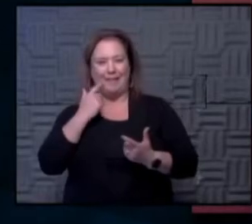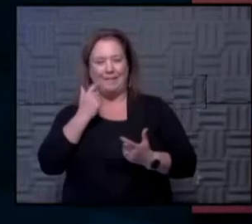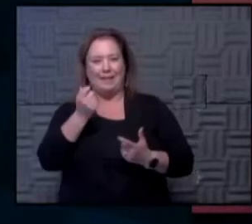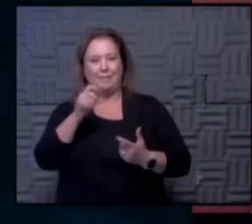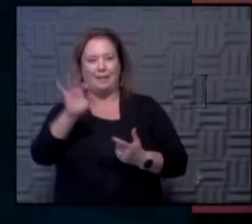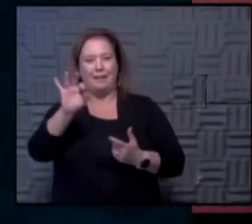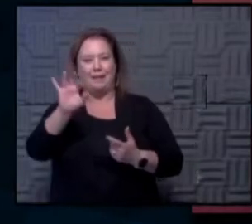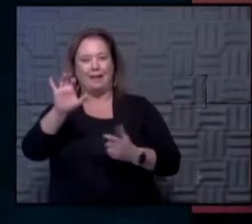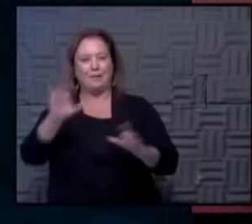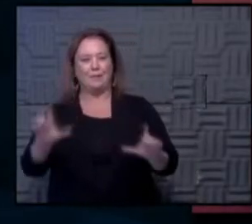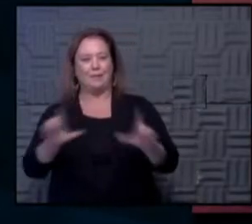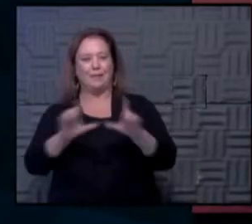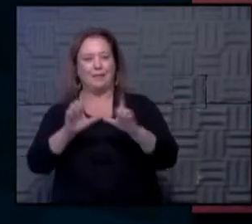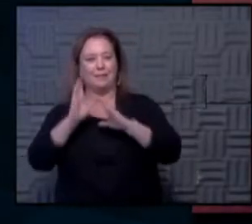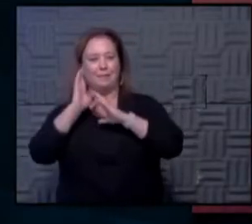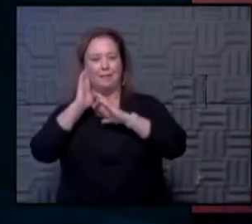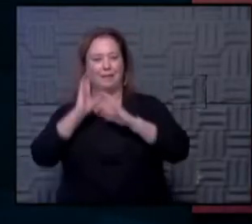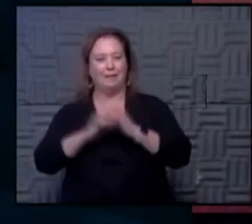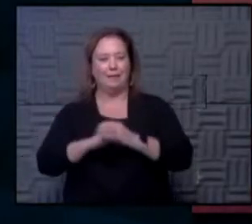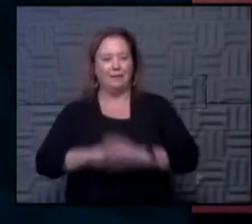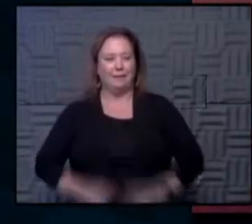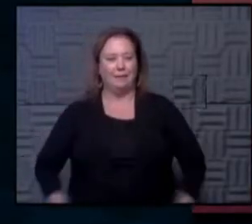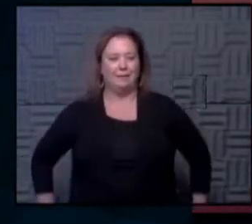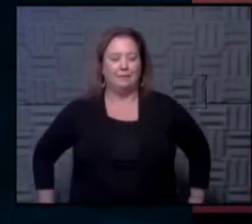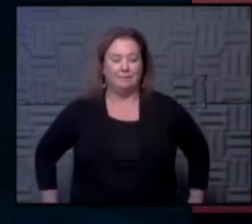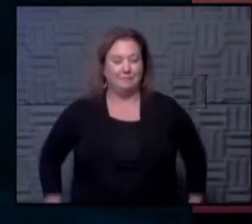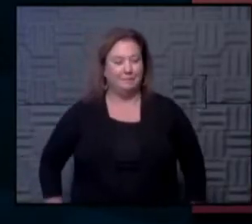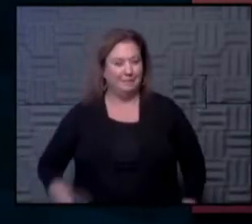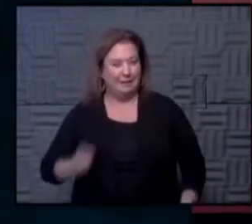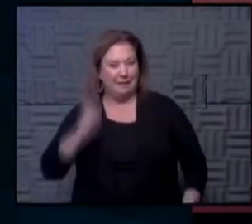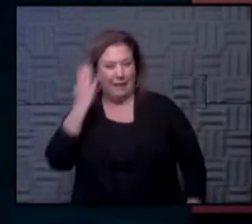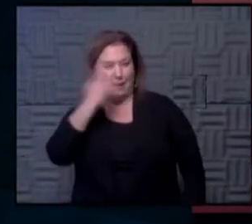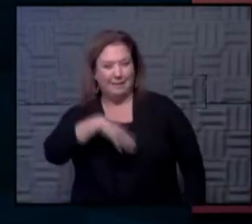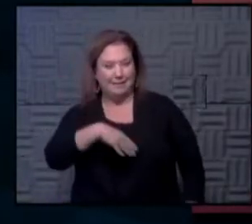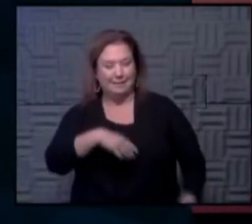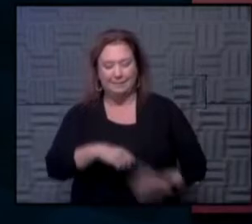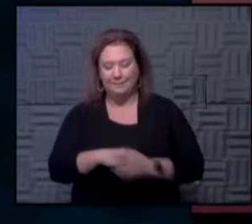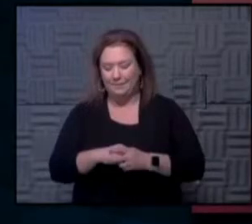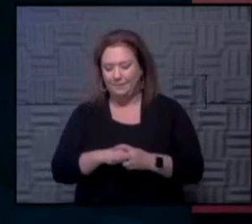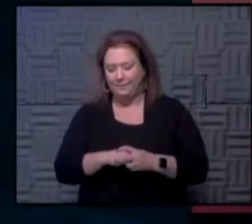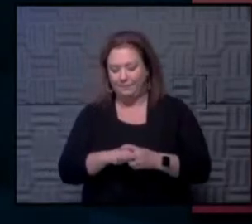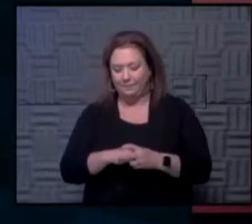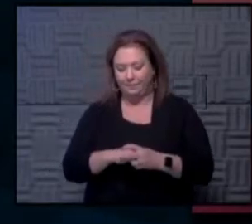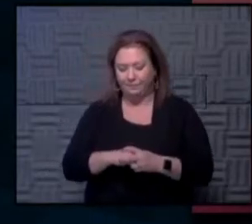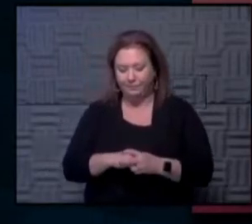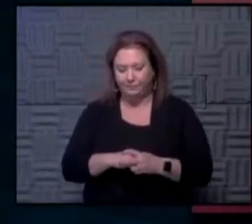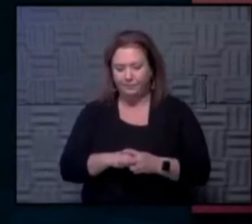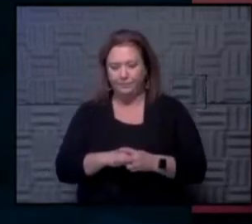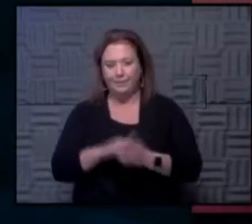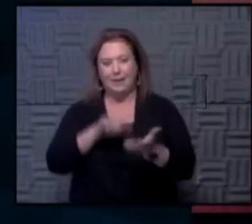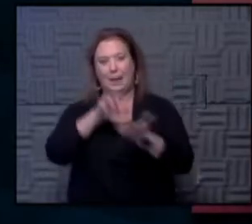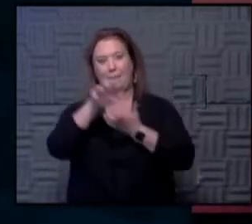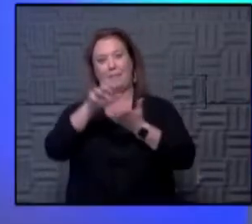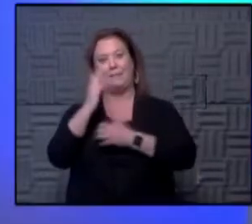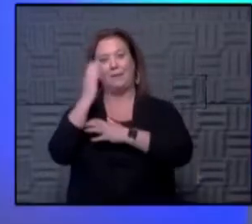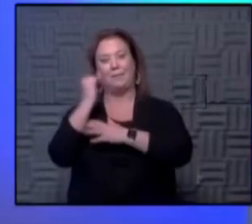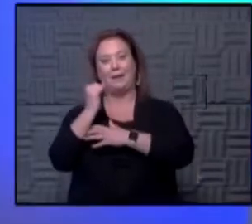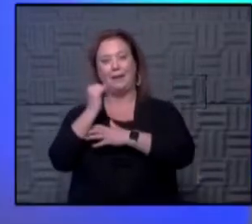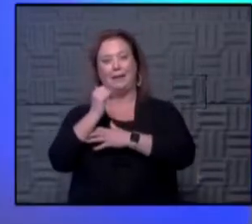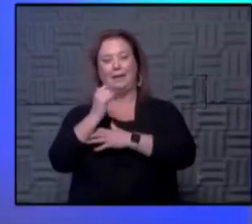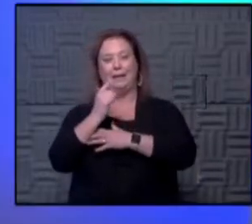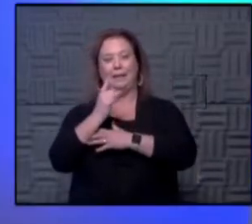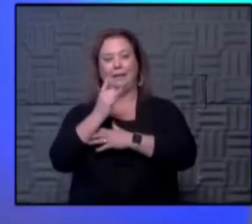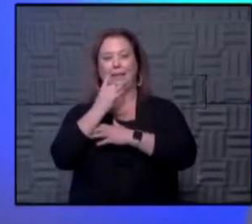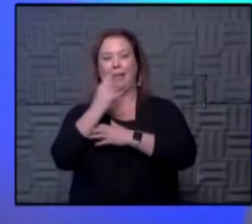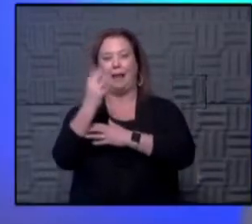about the 900 licensed beds. Anything I missed or anything you want to correct me on? I'm laughing because the light keeps shutting